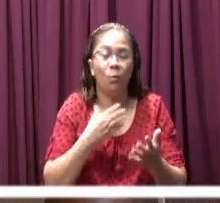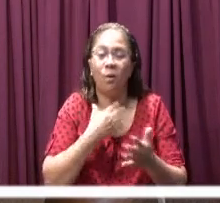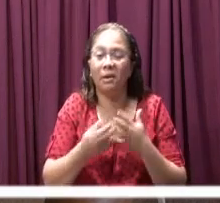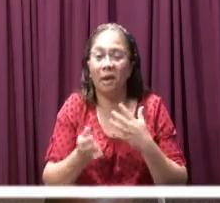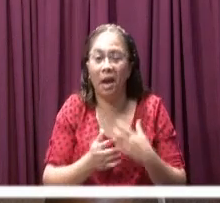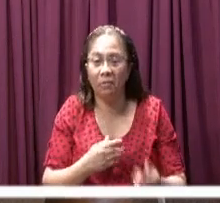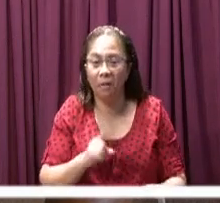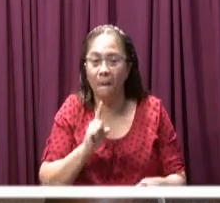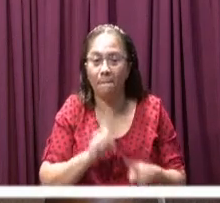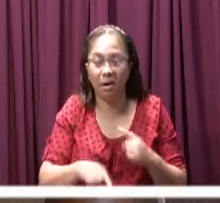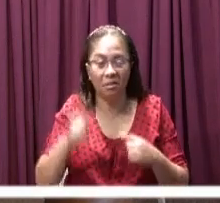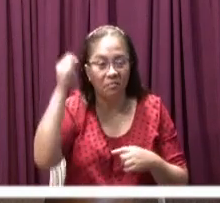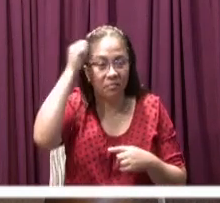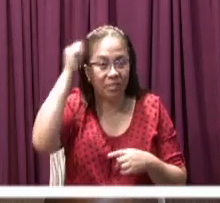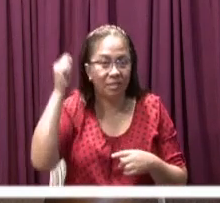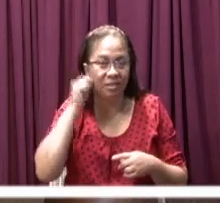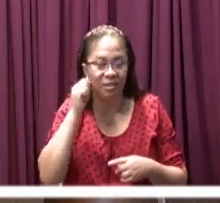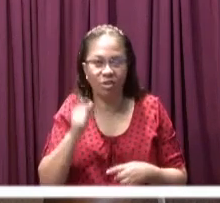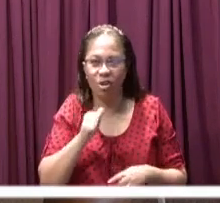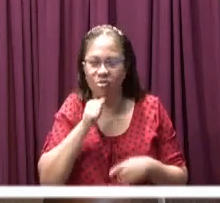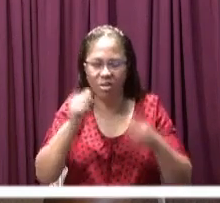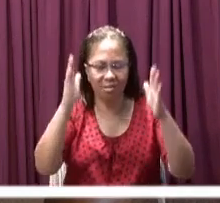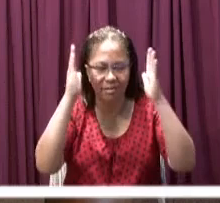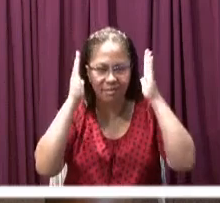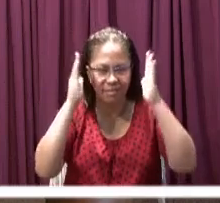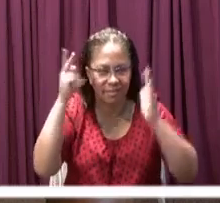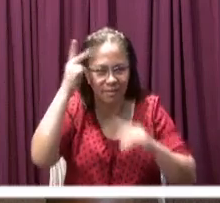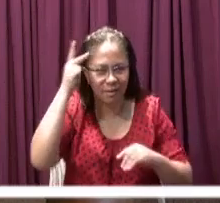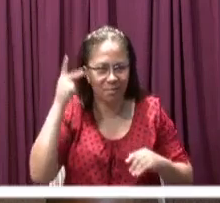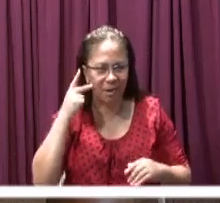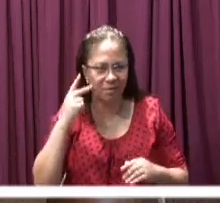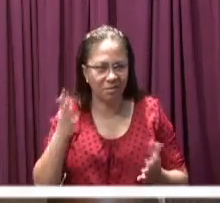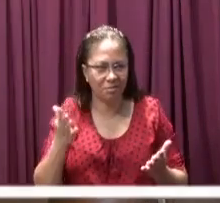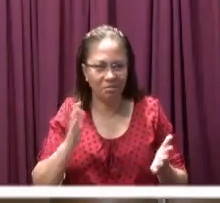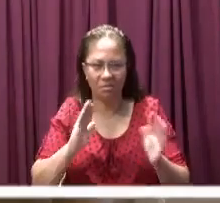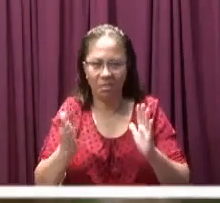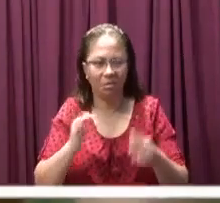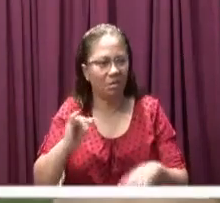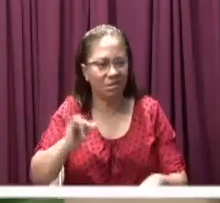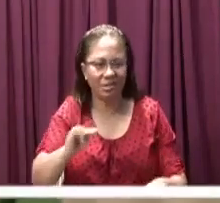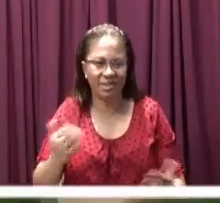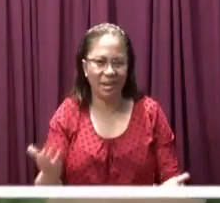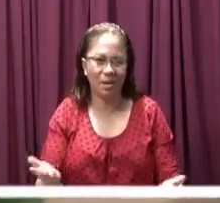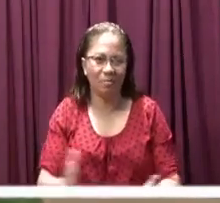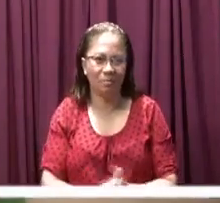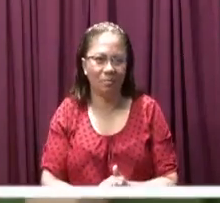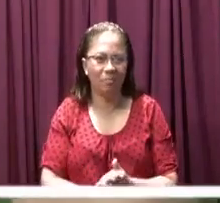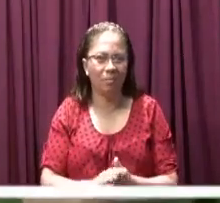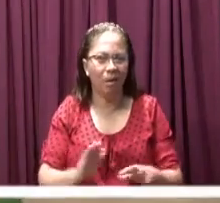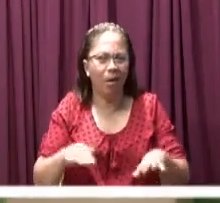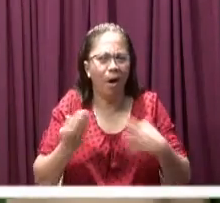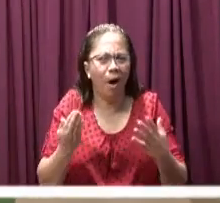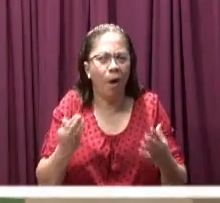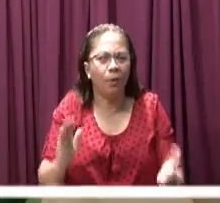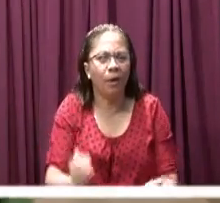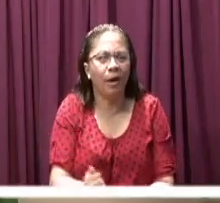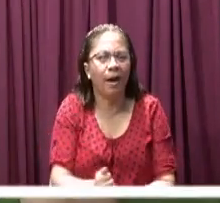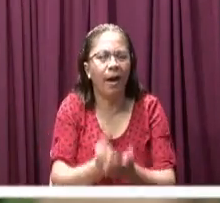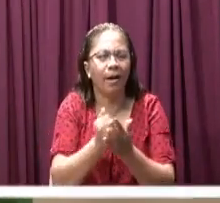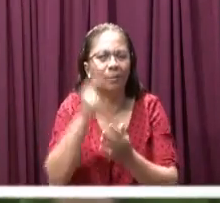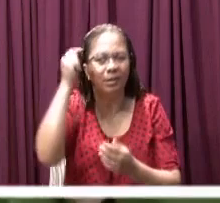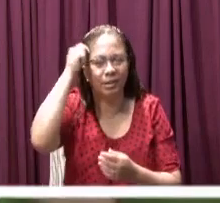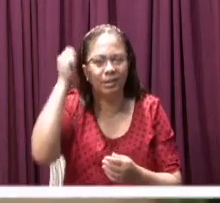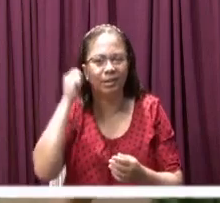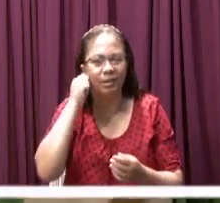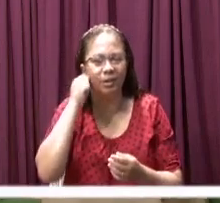want. And if they choose not to be shepherded, what do you do to help them to understand that the